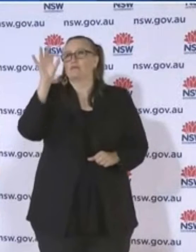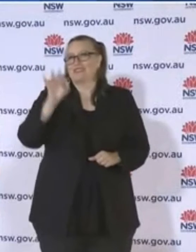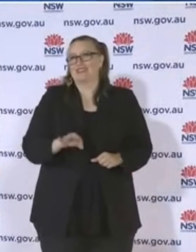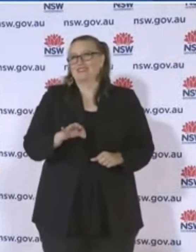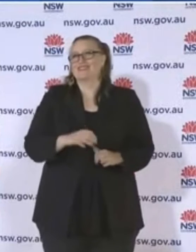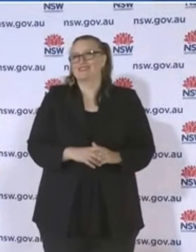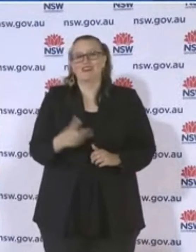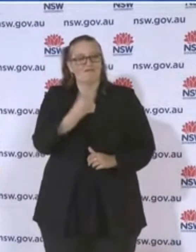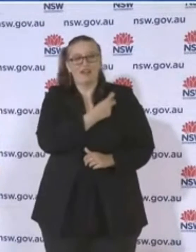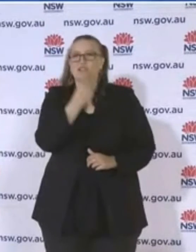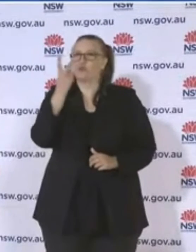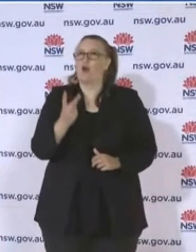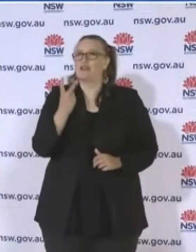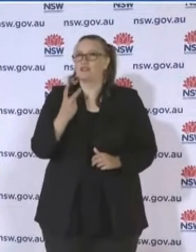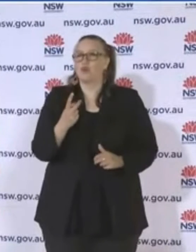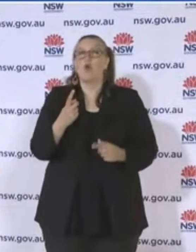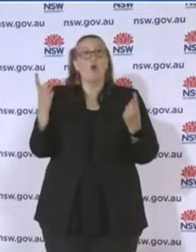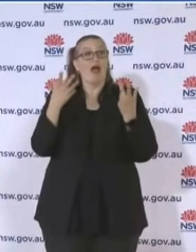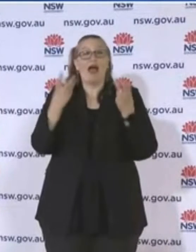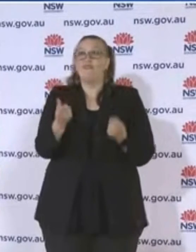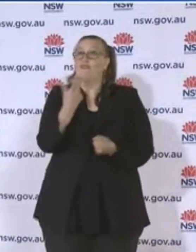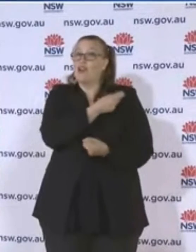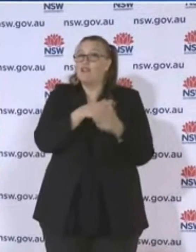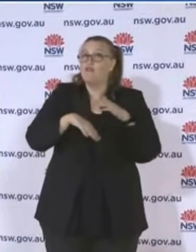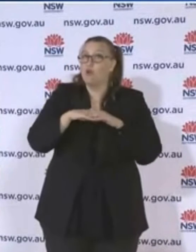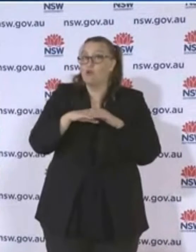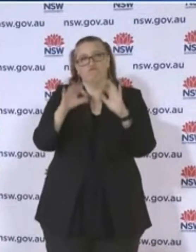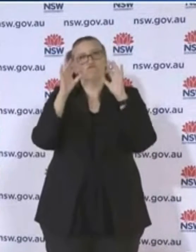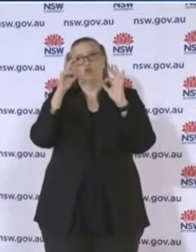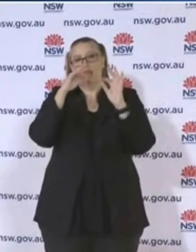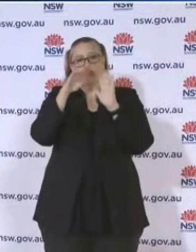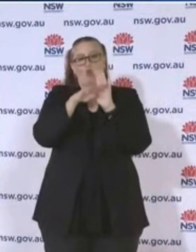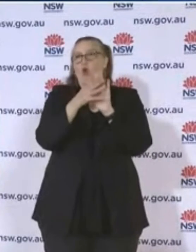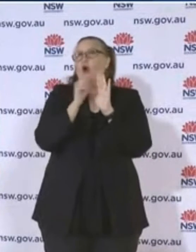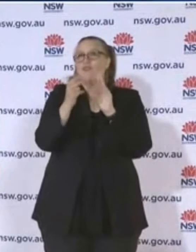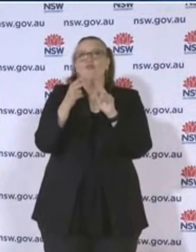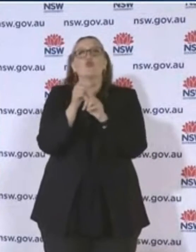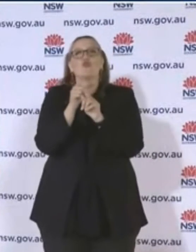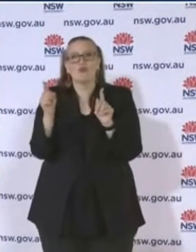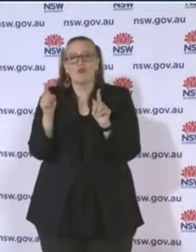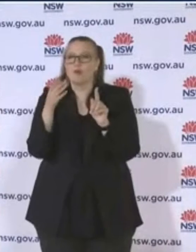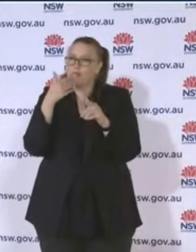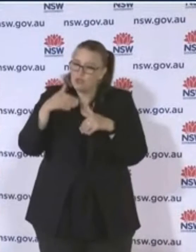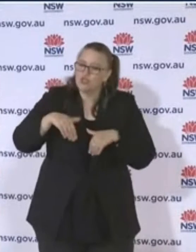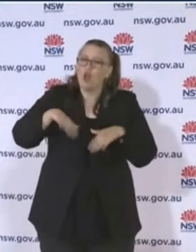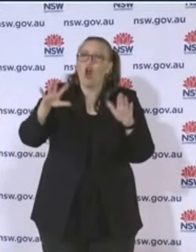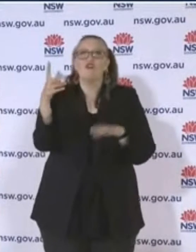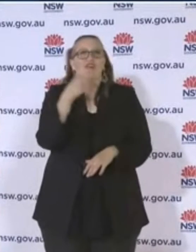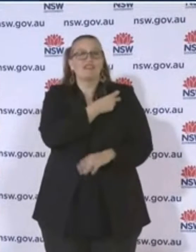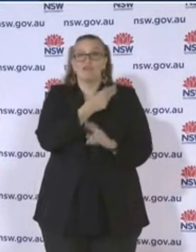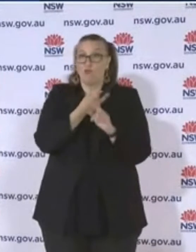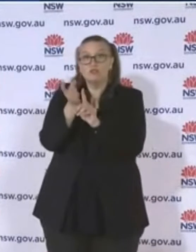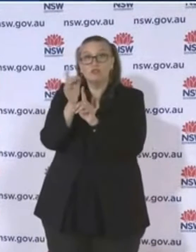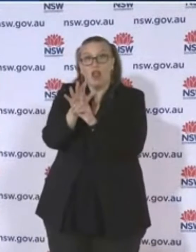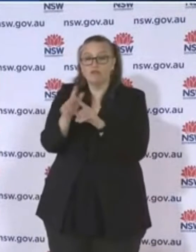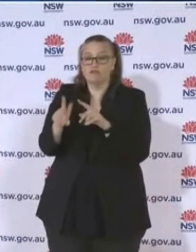will have greater opportunities to live freely, and that's why I do want to encourage everybody to get their vaccine for themselves, for their loved ones, but also for